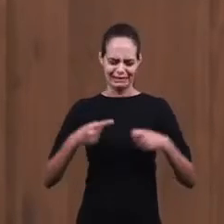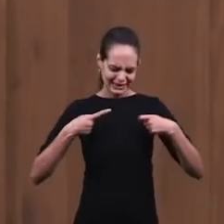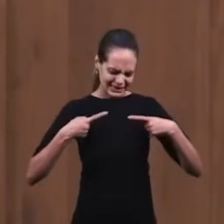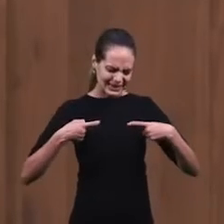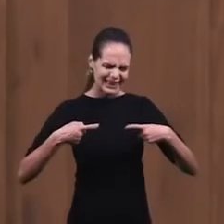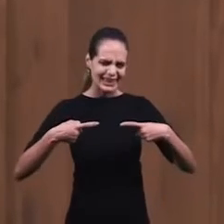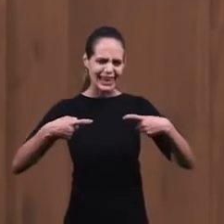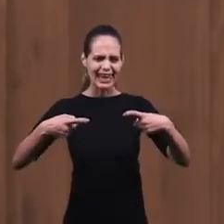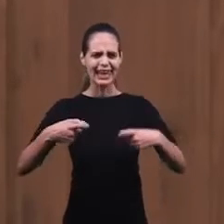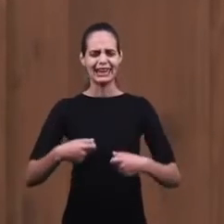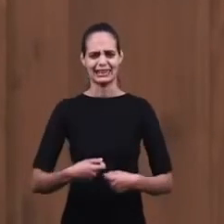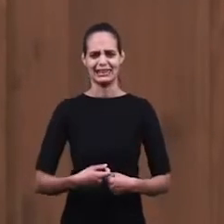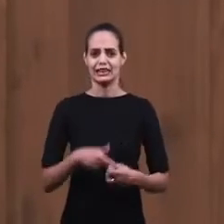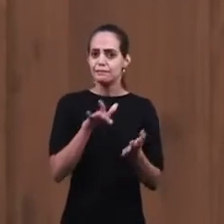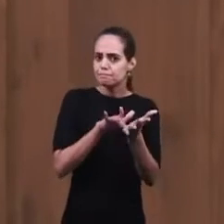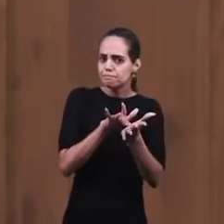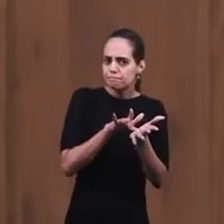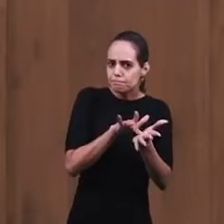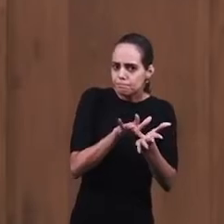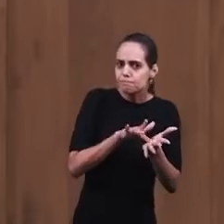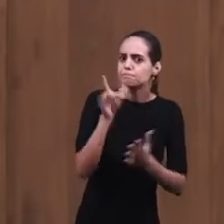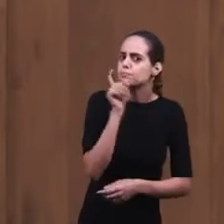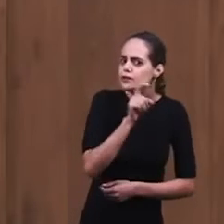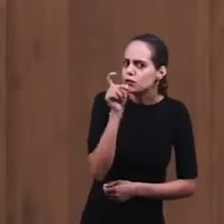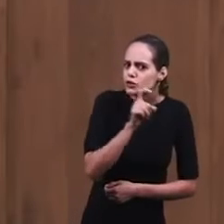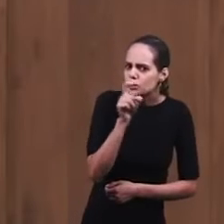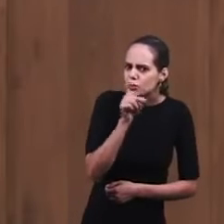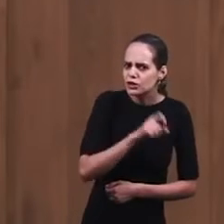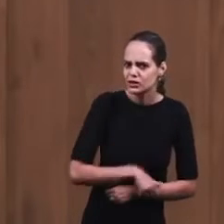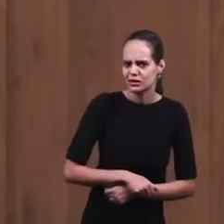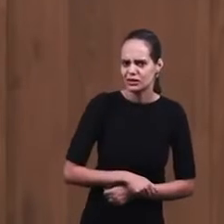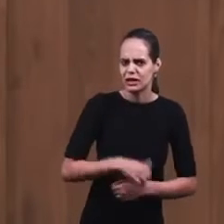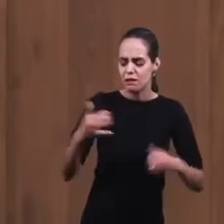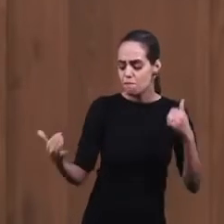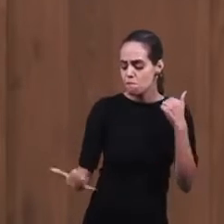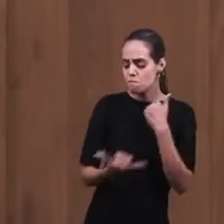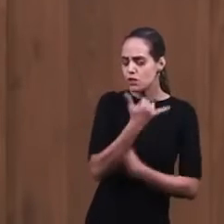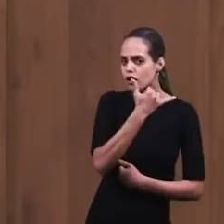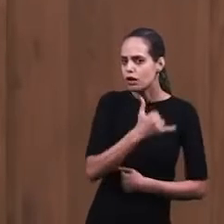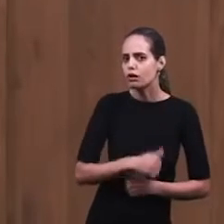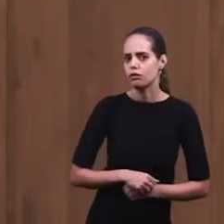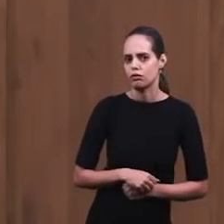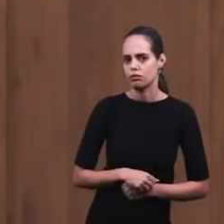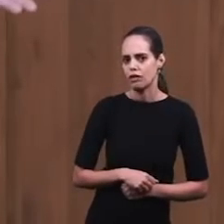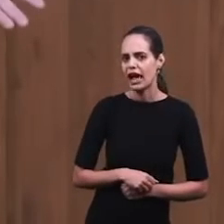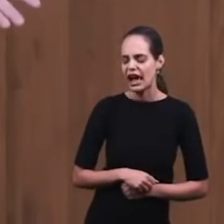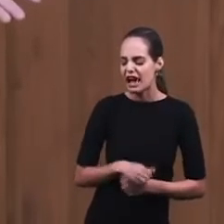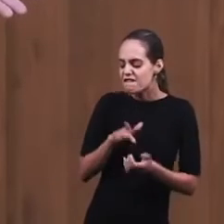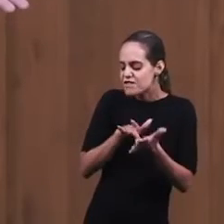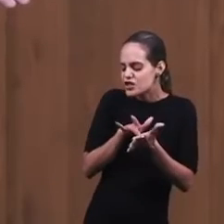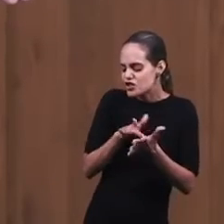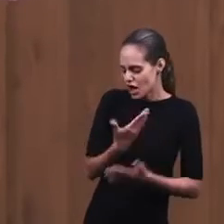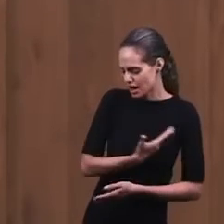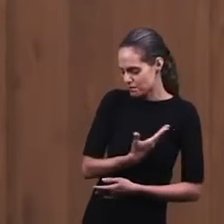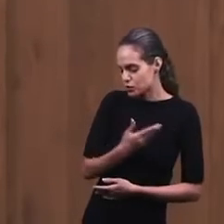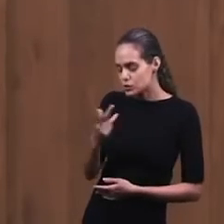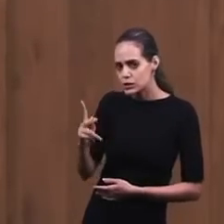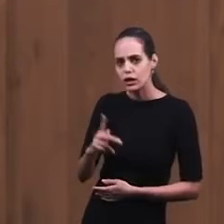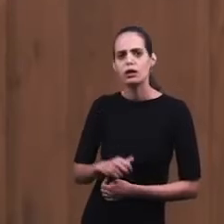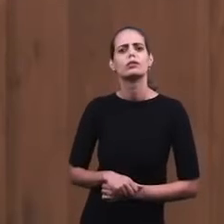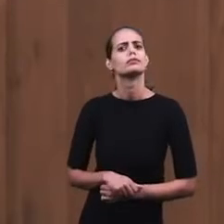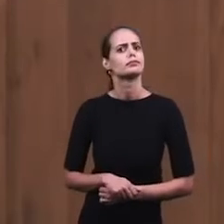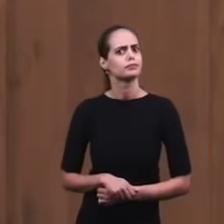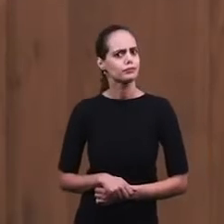him or pretend to be his friend. All of this, we have passed through this too. How